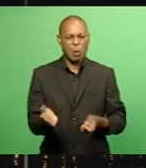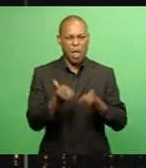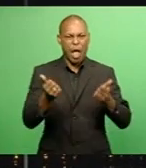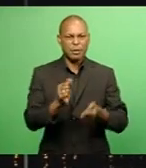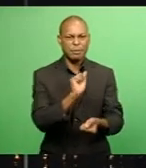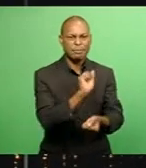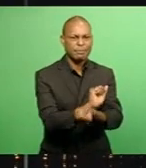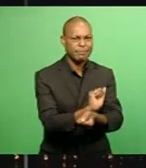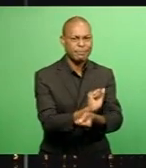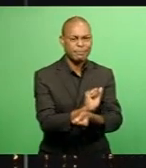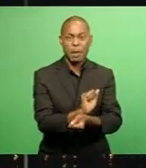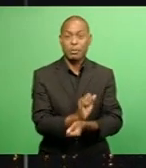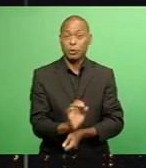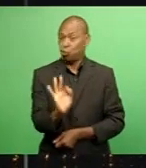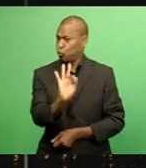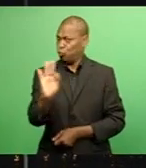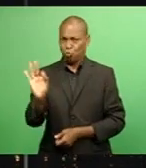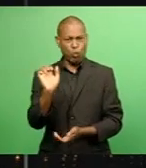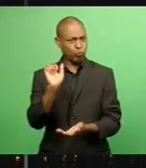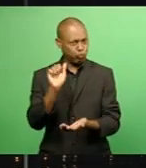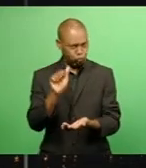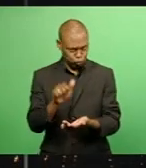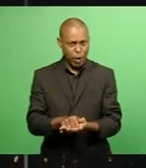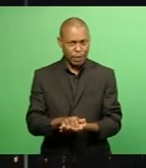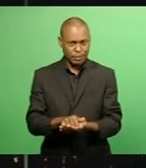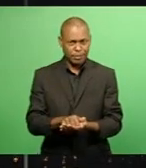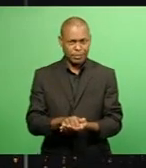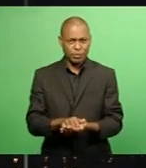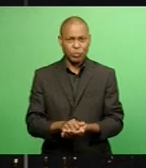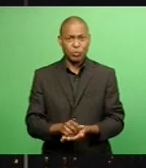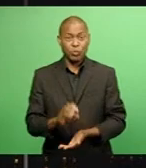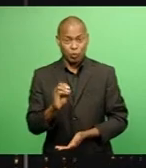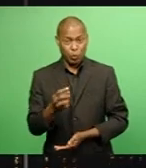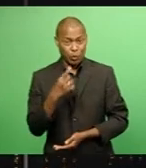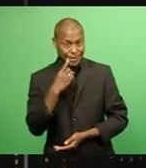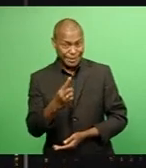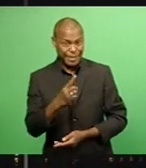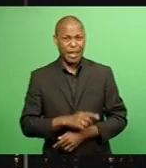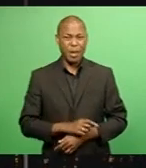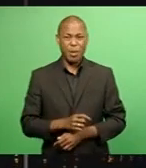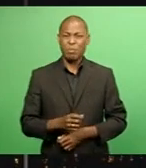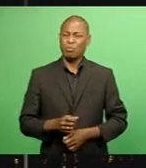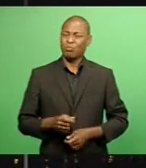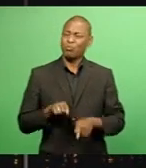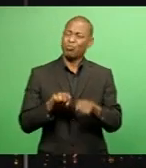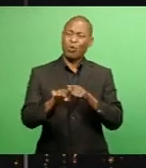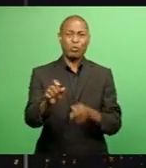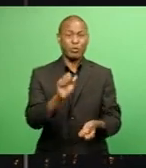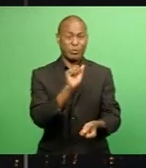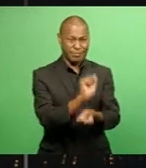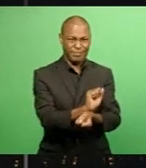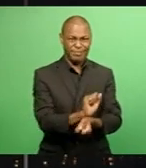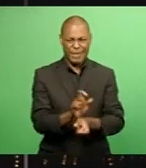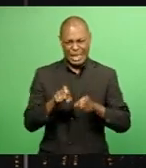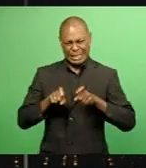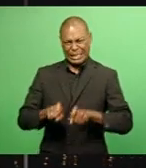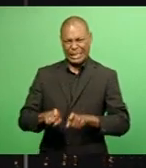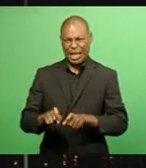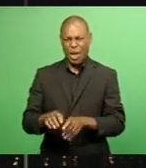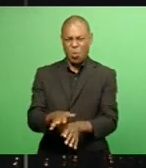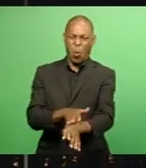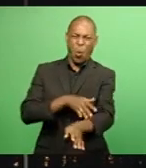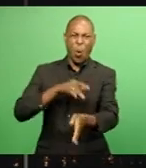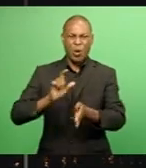is not right. Seru Nasangavale says many of the inmates have long relocated to towns and cities, but due to